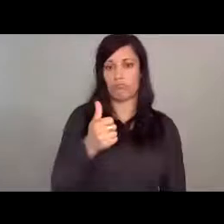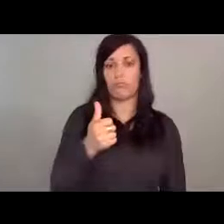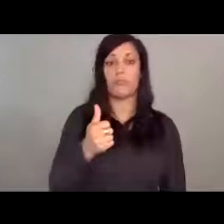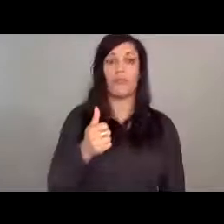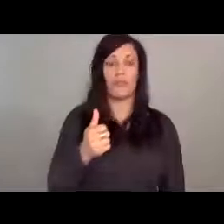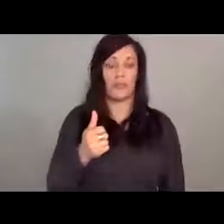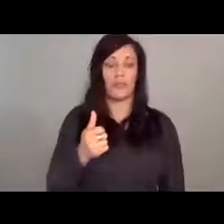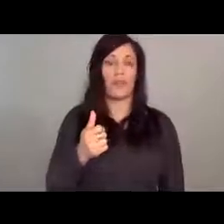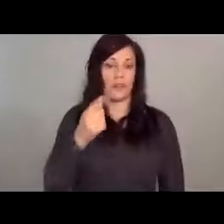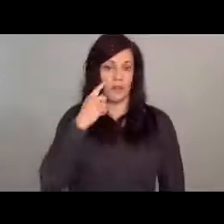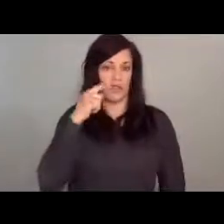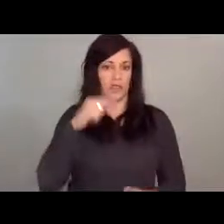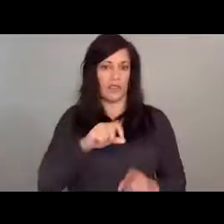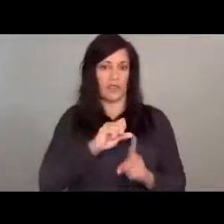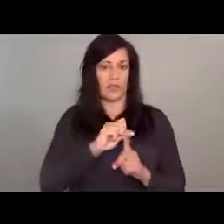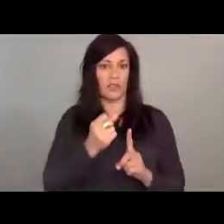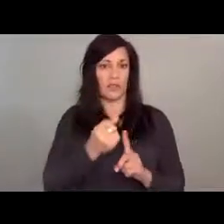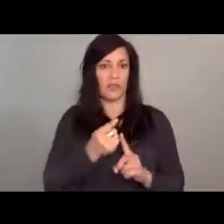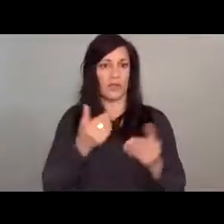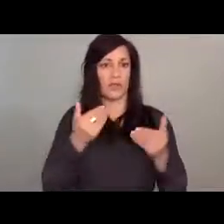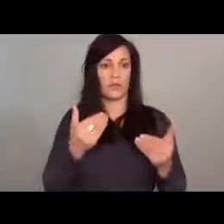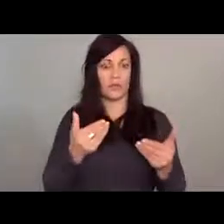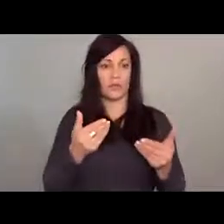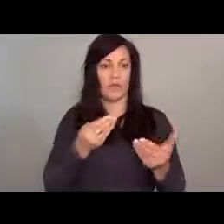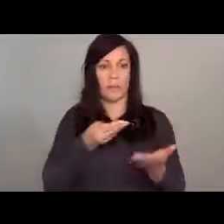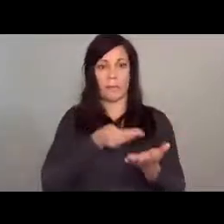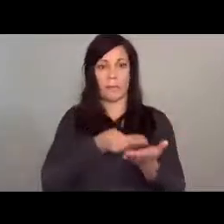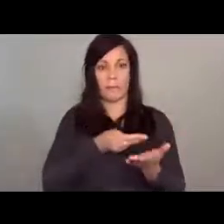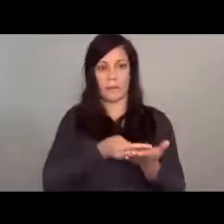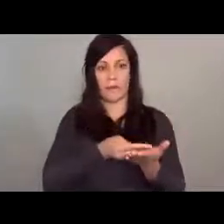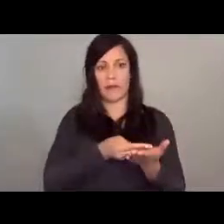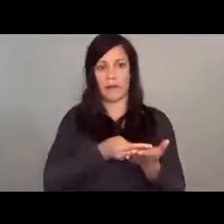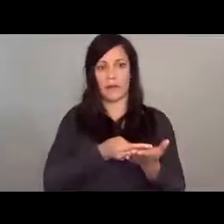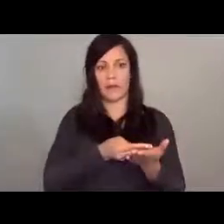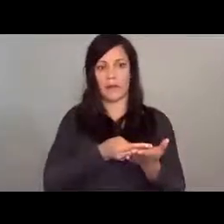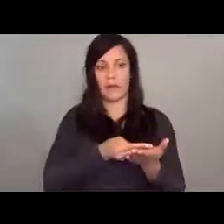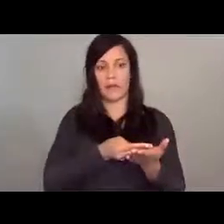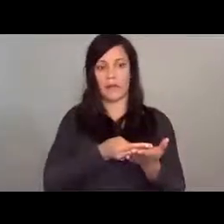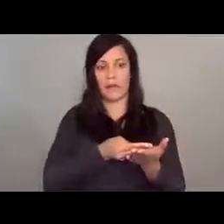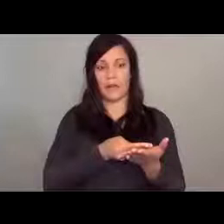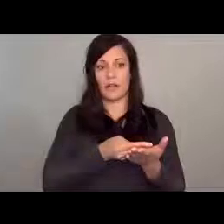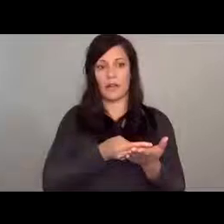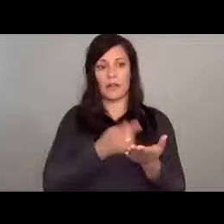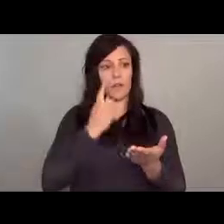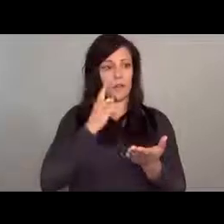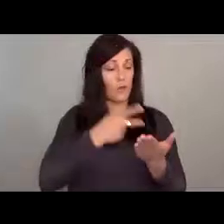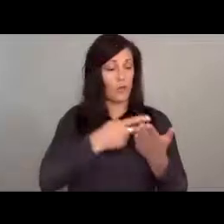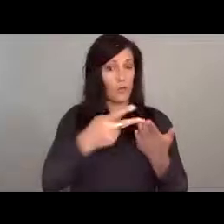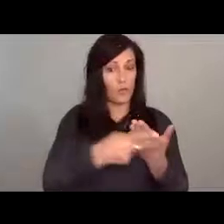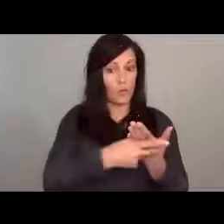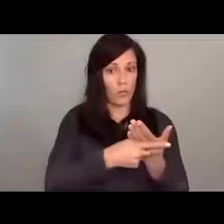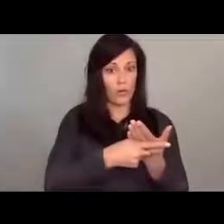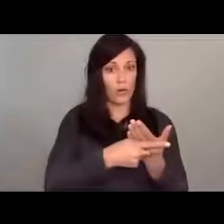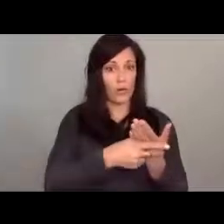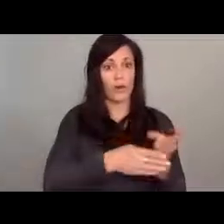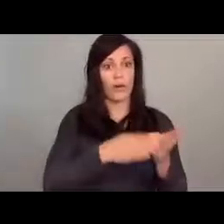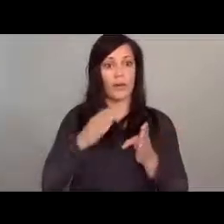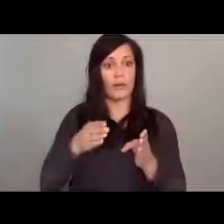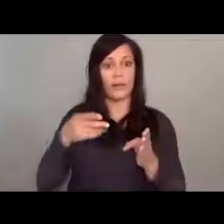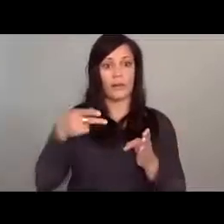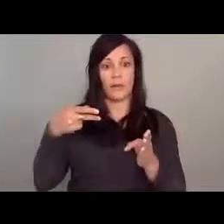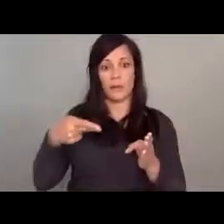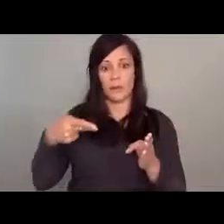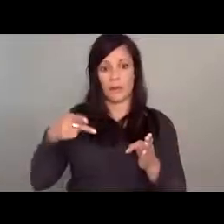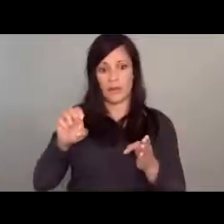us in this situation, I'm going to say that our money is going to go towards programming costs, PPE